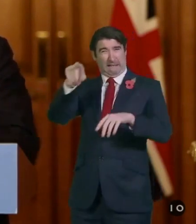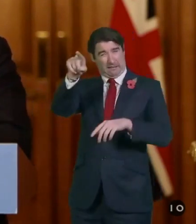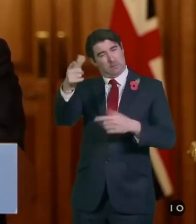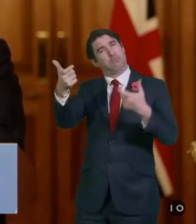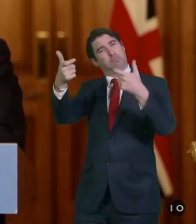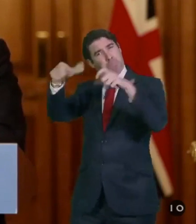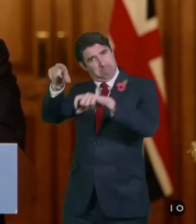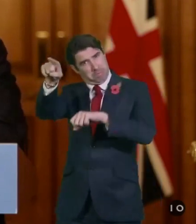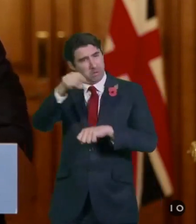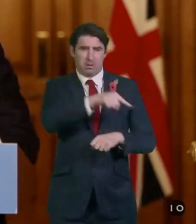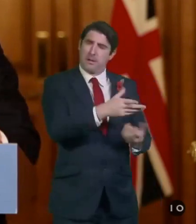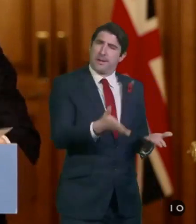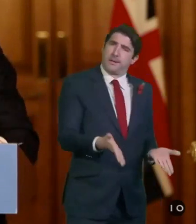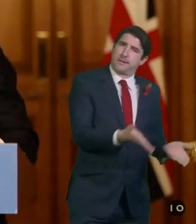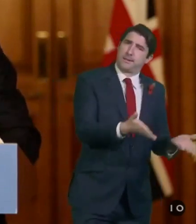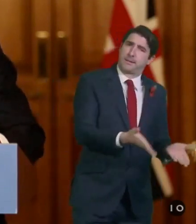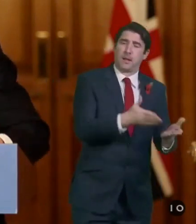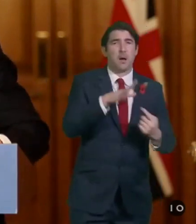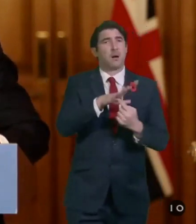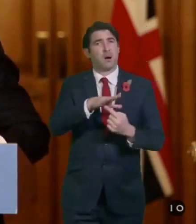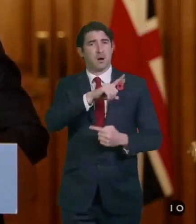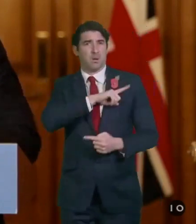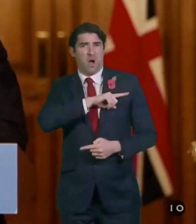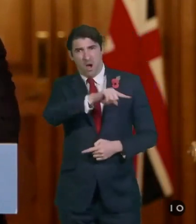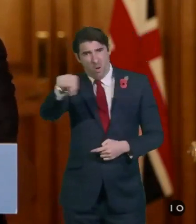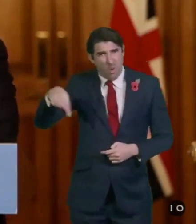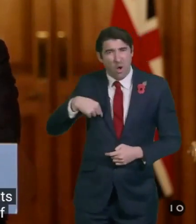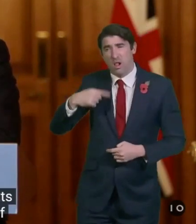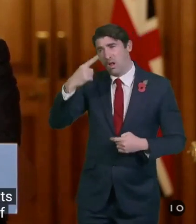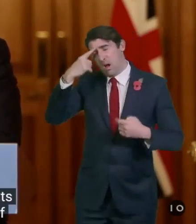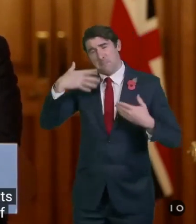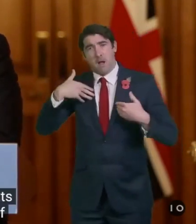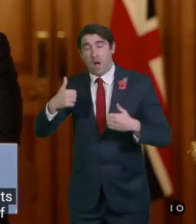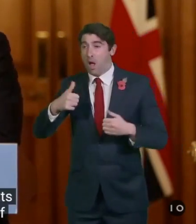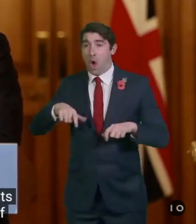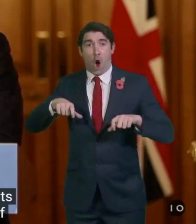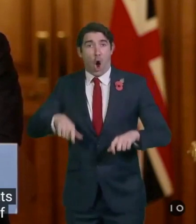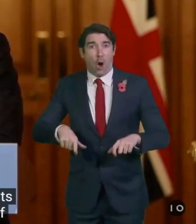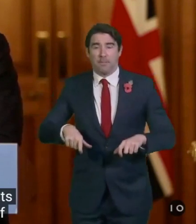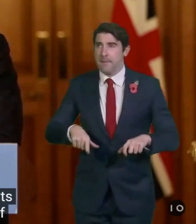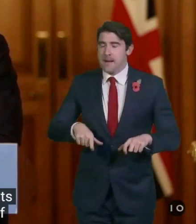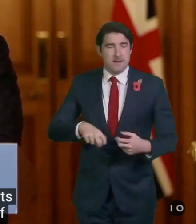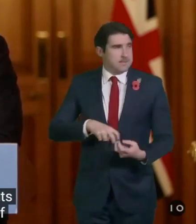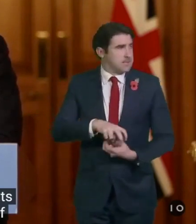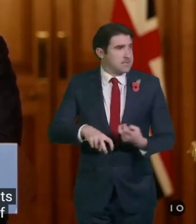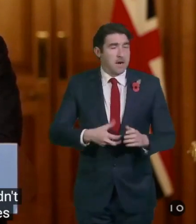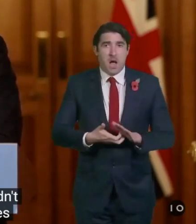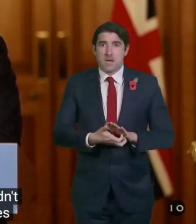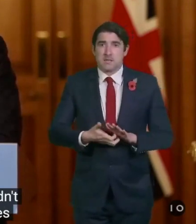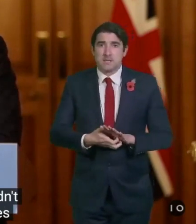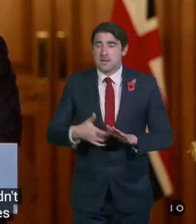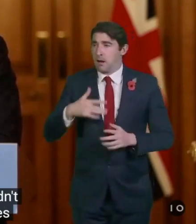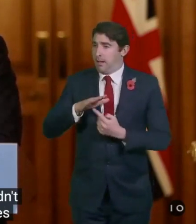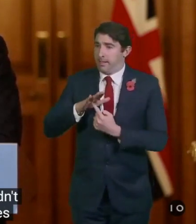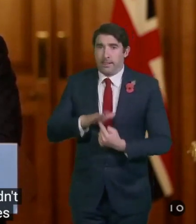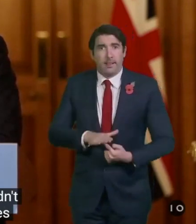And no one wants to be imposing these kinds of measures anywhere. And we didn't want to be shutting businesses,